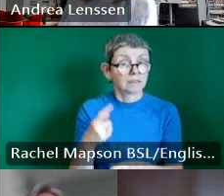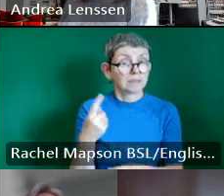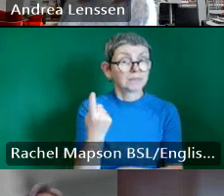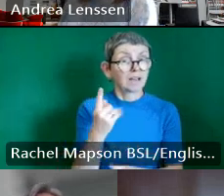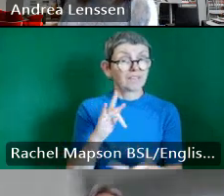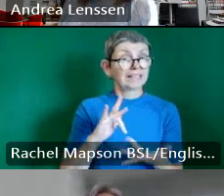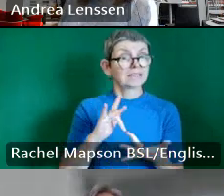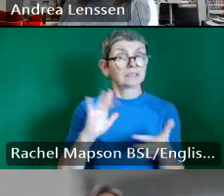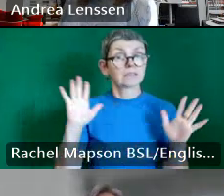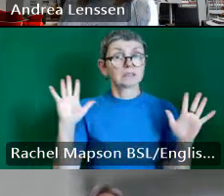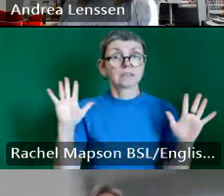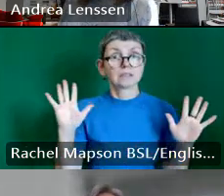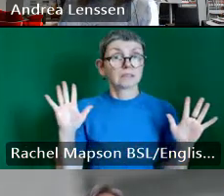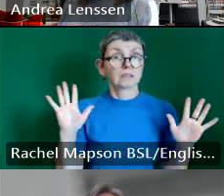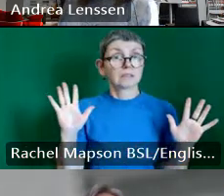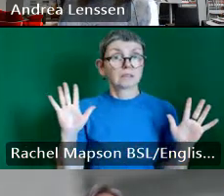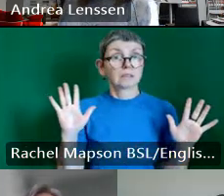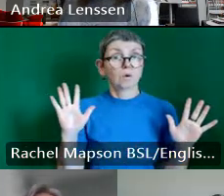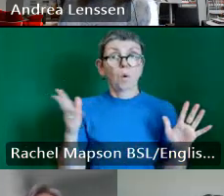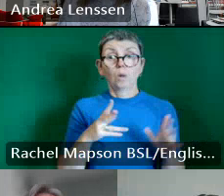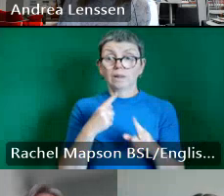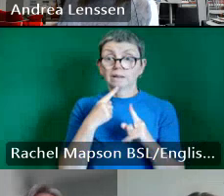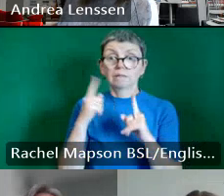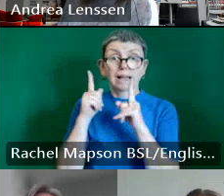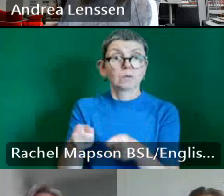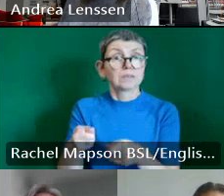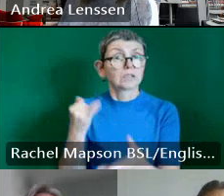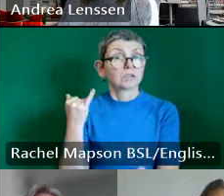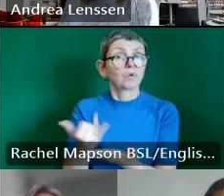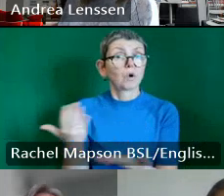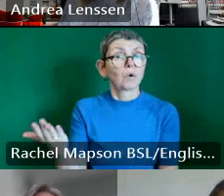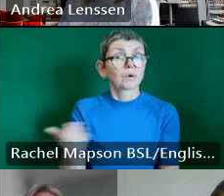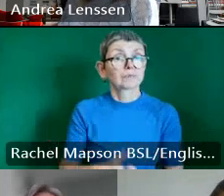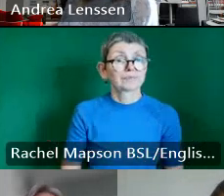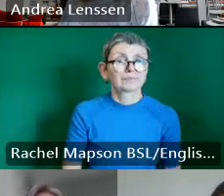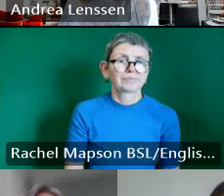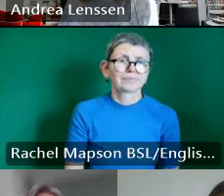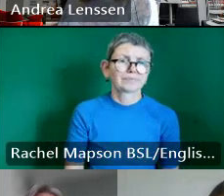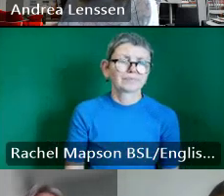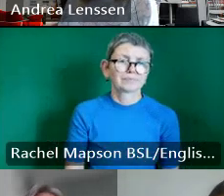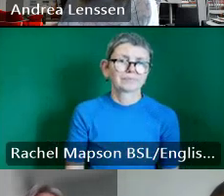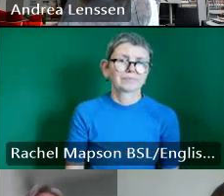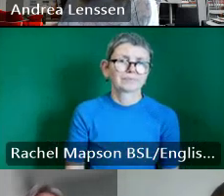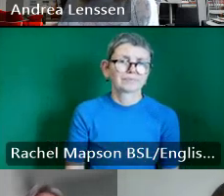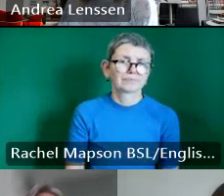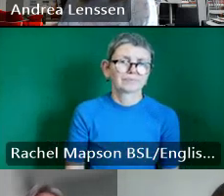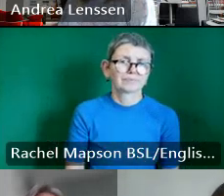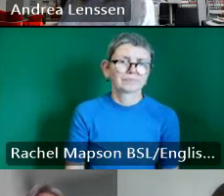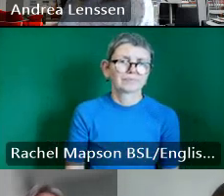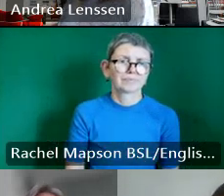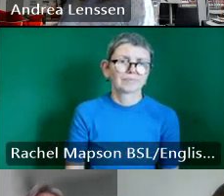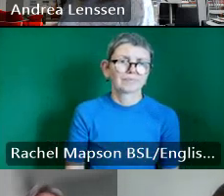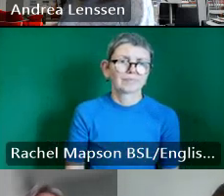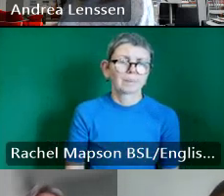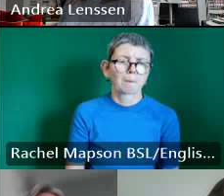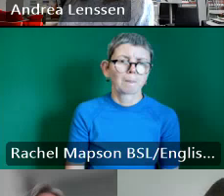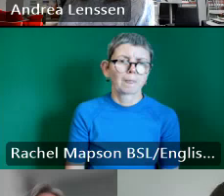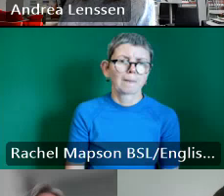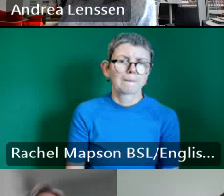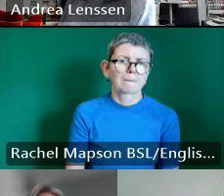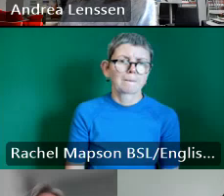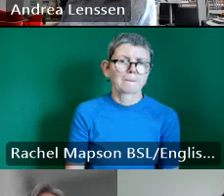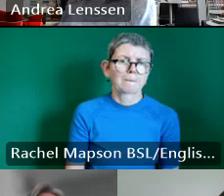all of those accusations that was made on him. Okay. So this is kind of just a rundown of